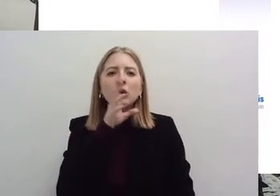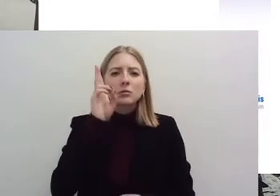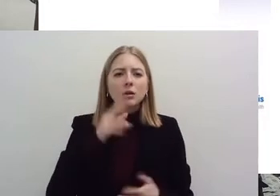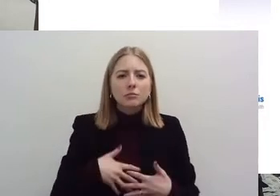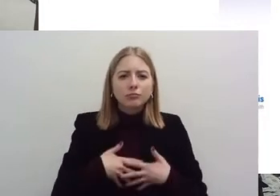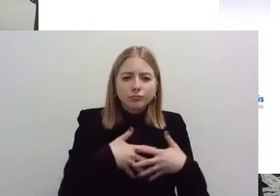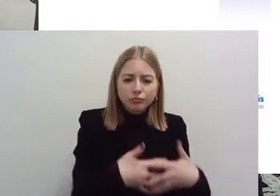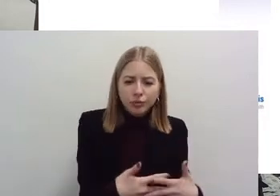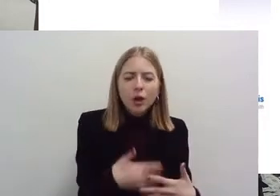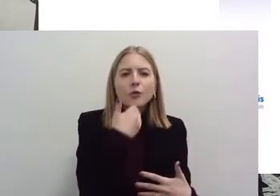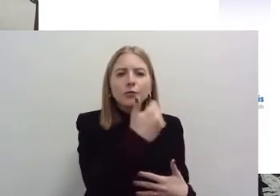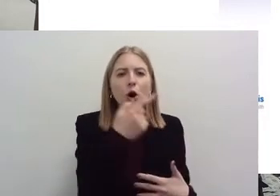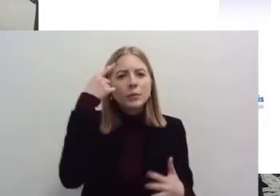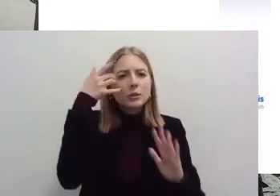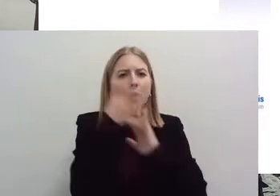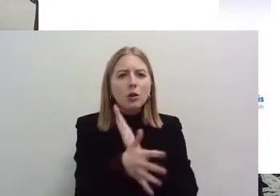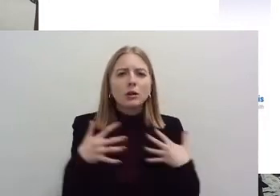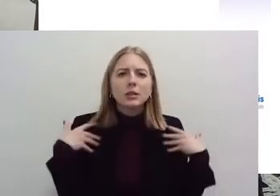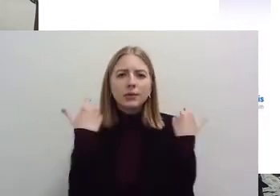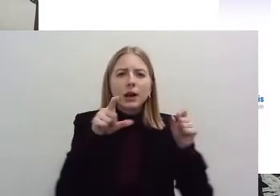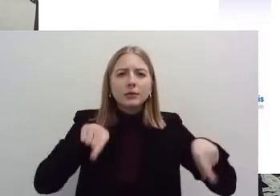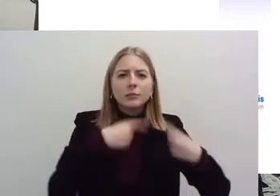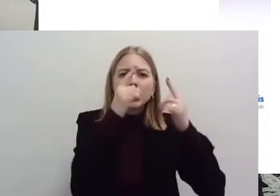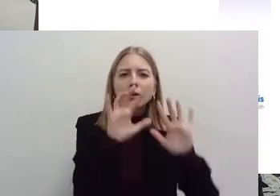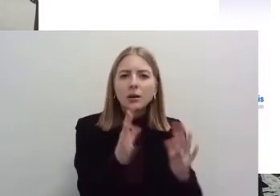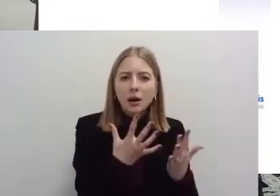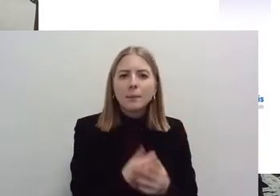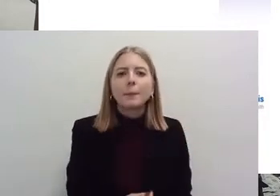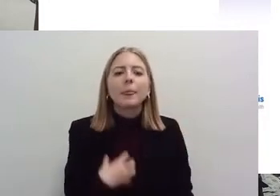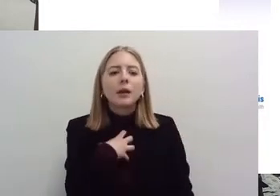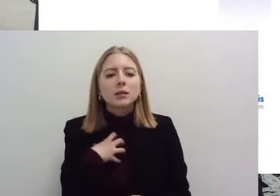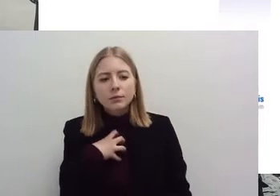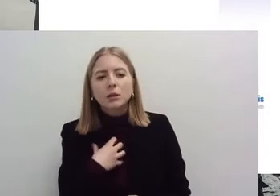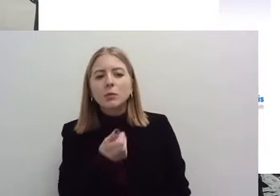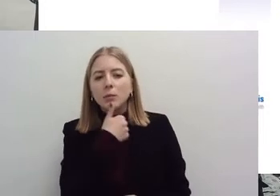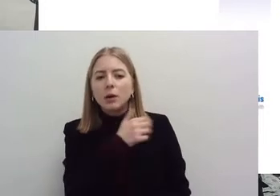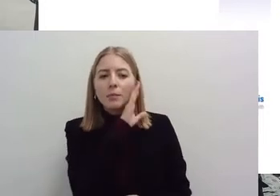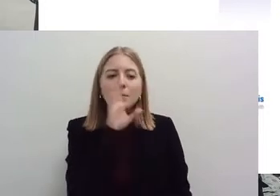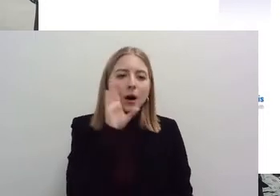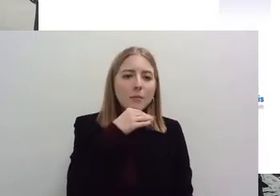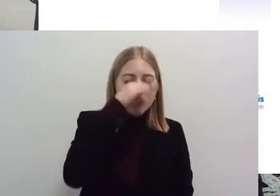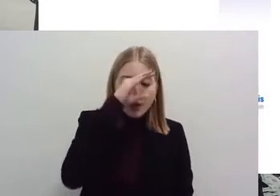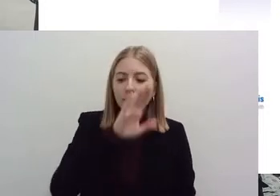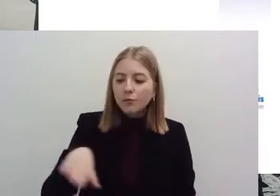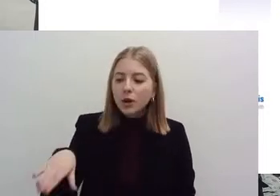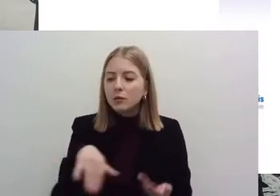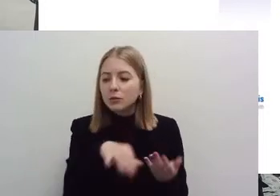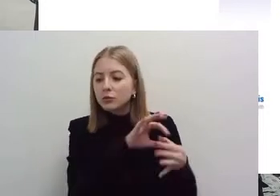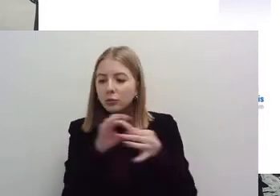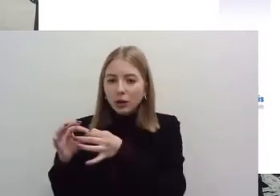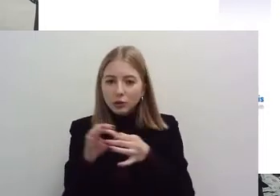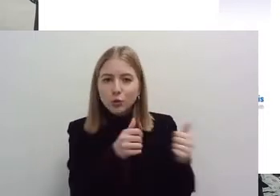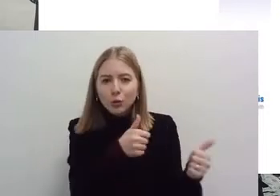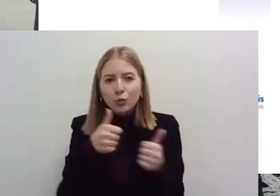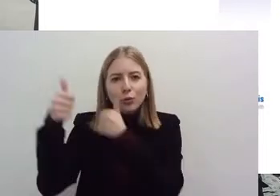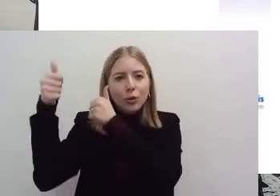children. How well are they doing in identifying and responding to early risk factors? And what